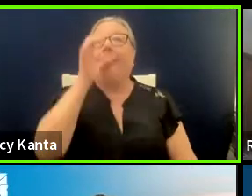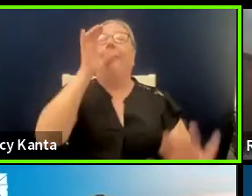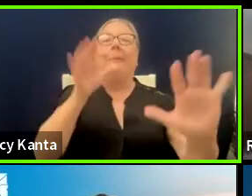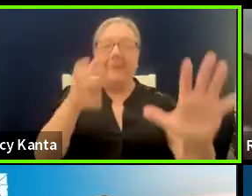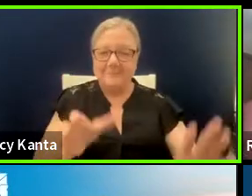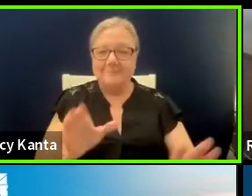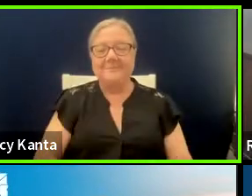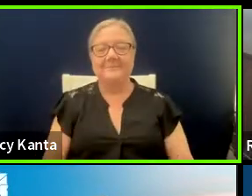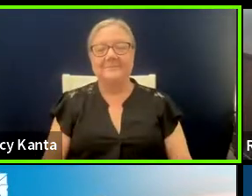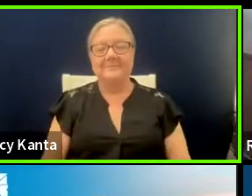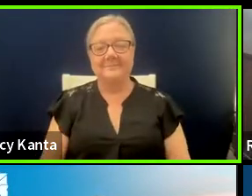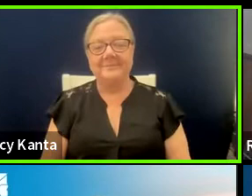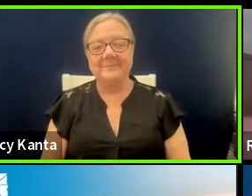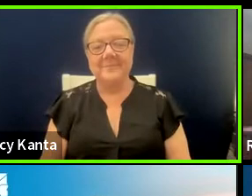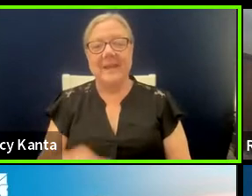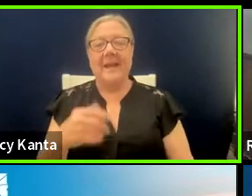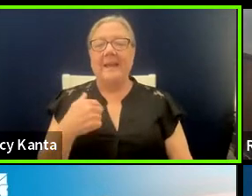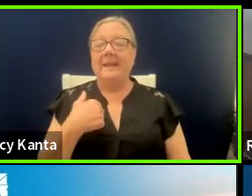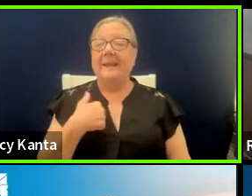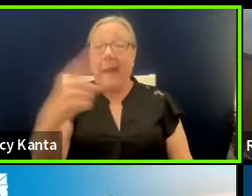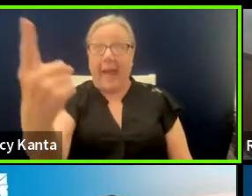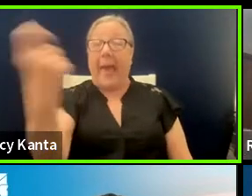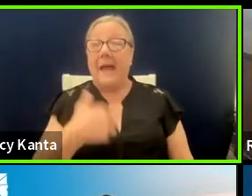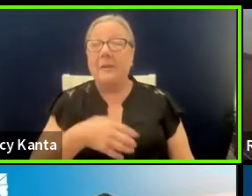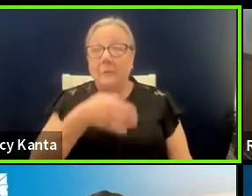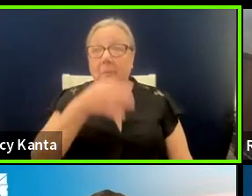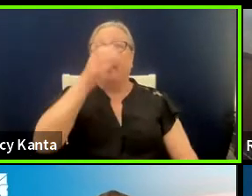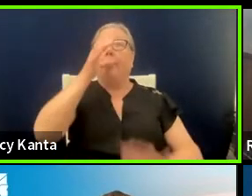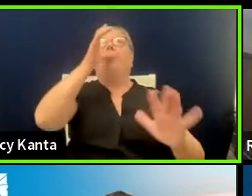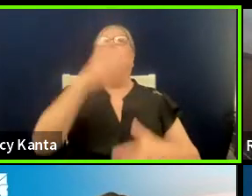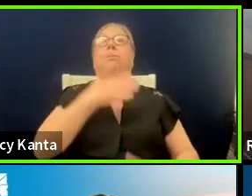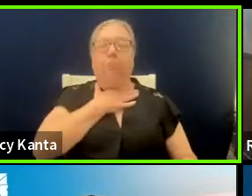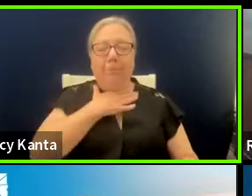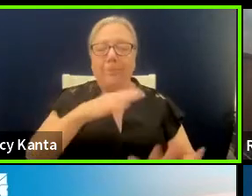I was conveniently taking a drink at the time you asked that question.